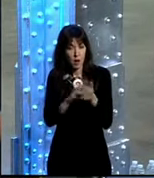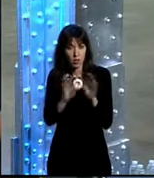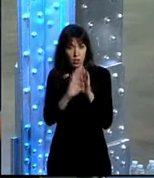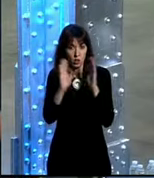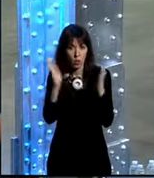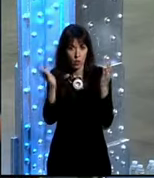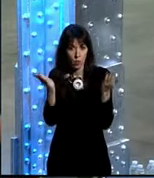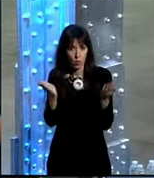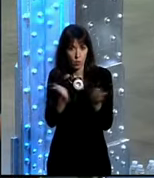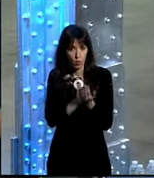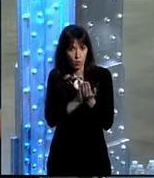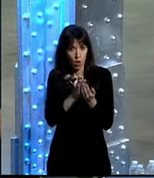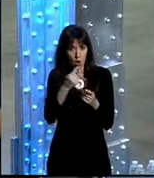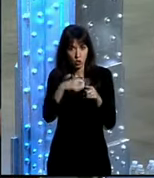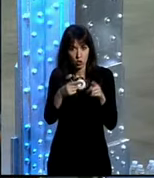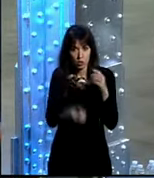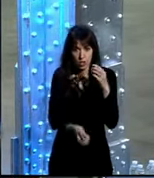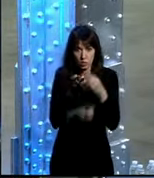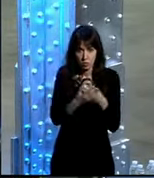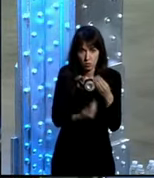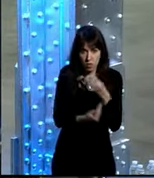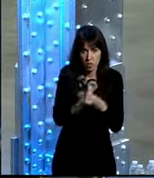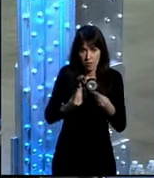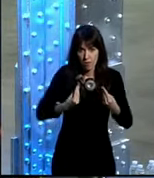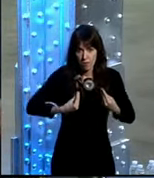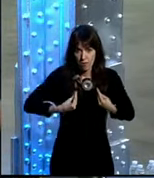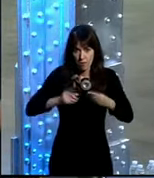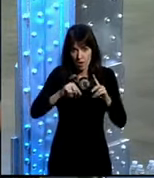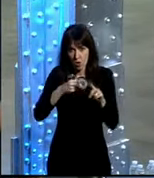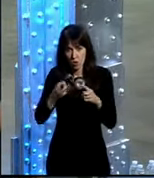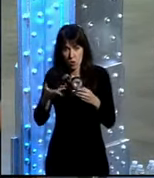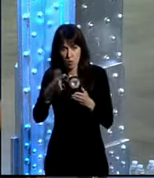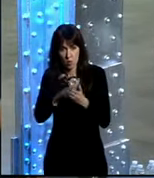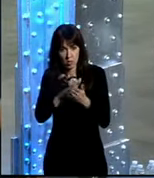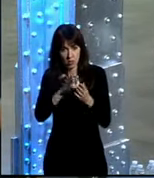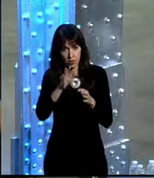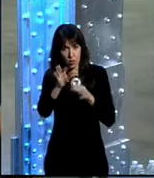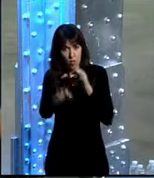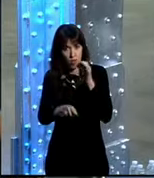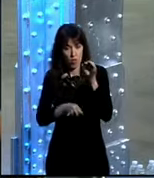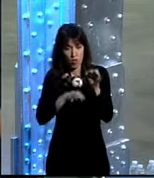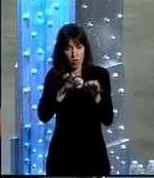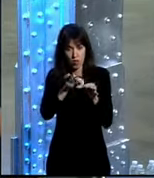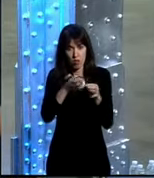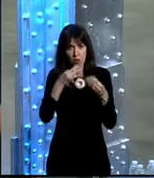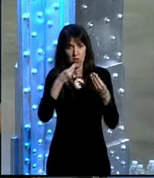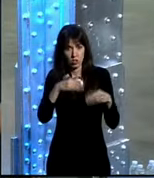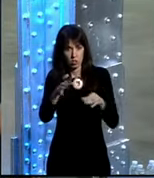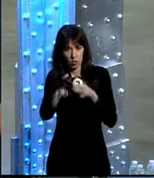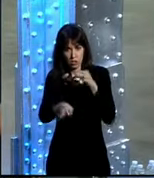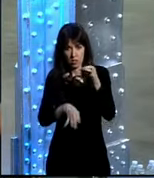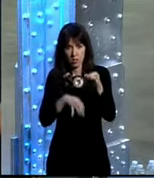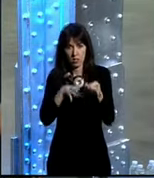and then they live and then they die, and then more? I mean, it's a cycle of story life then. So,